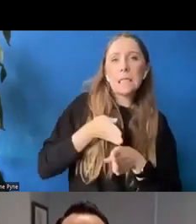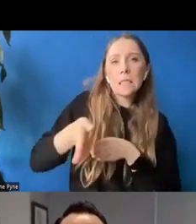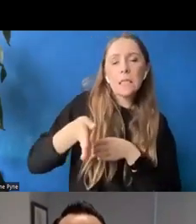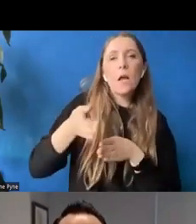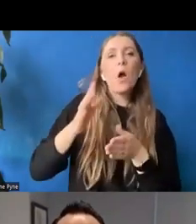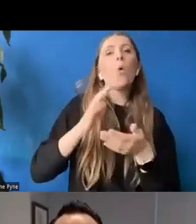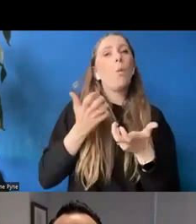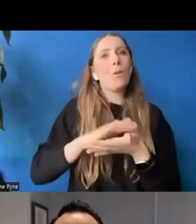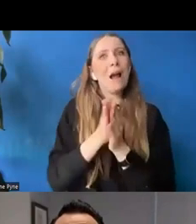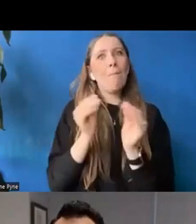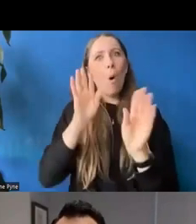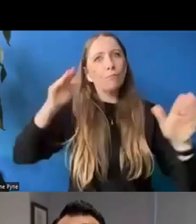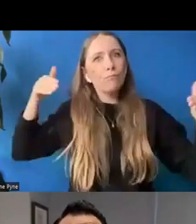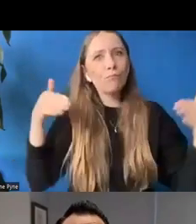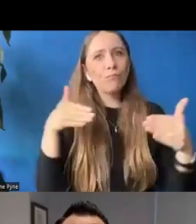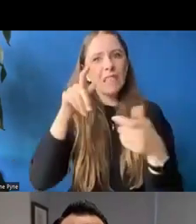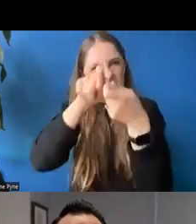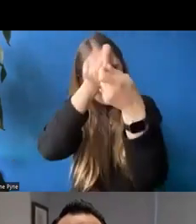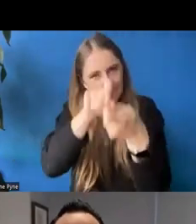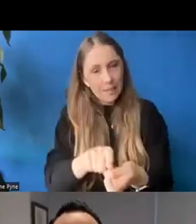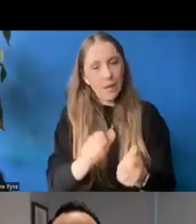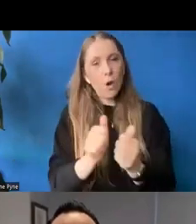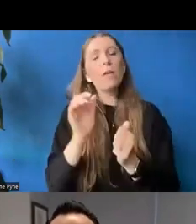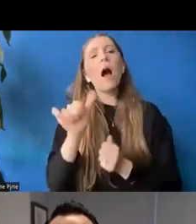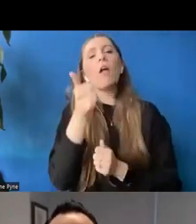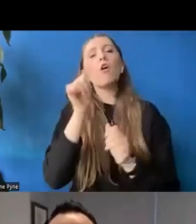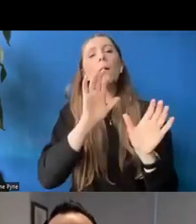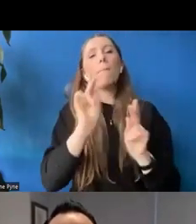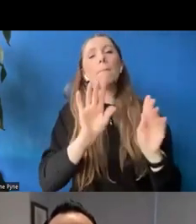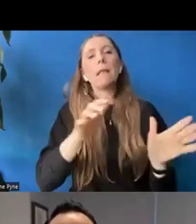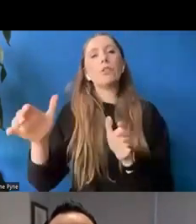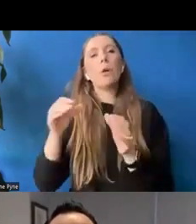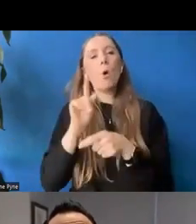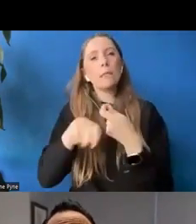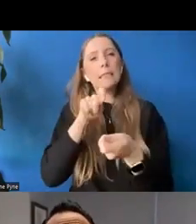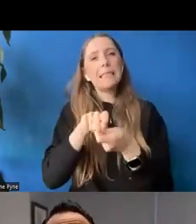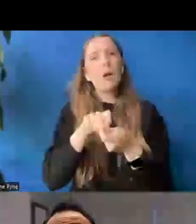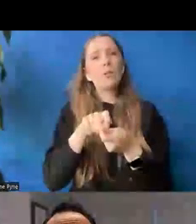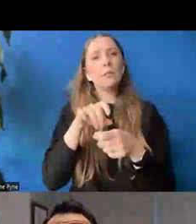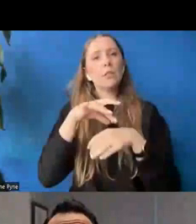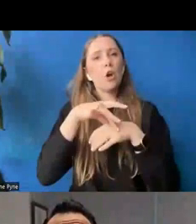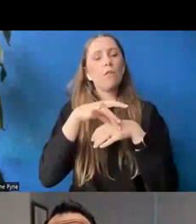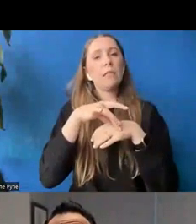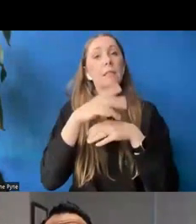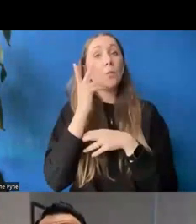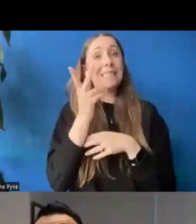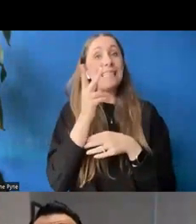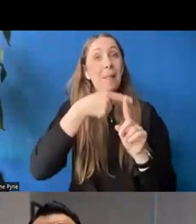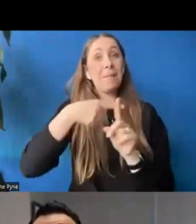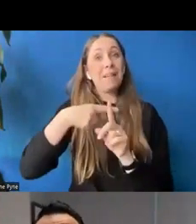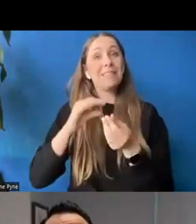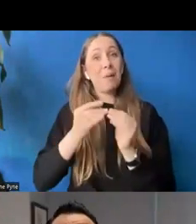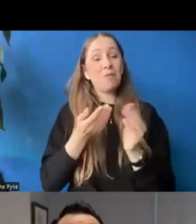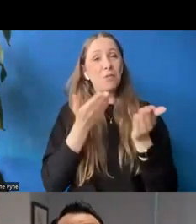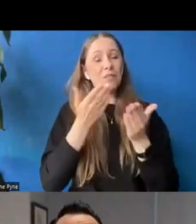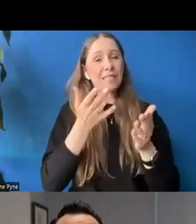with these, looking at the dual eligible population and other more detailed geographies. You can view by month the number of services